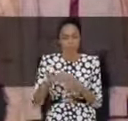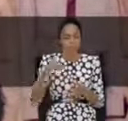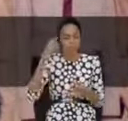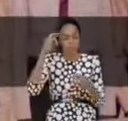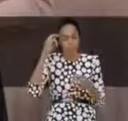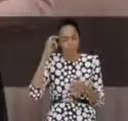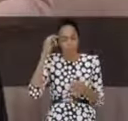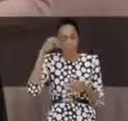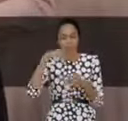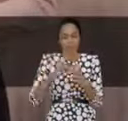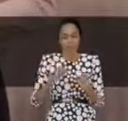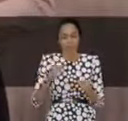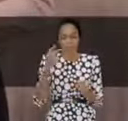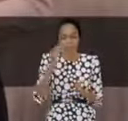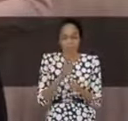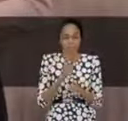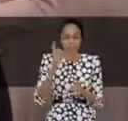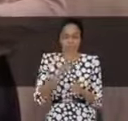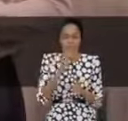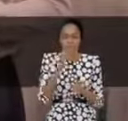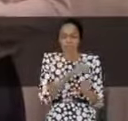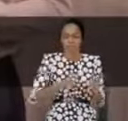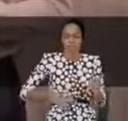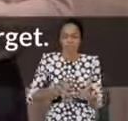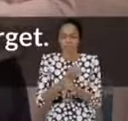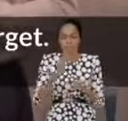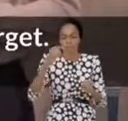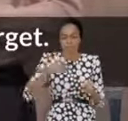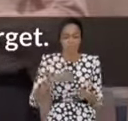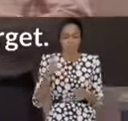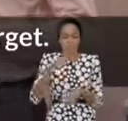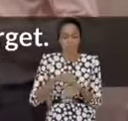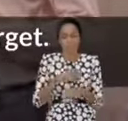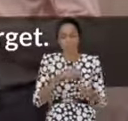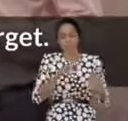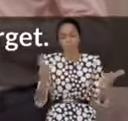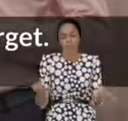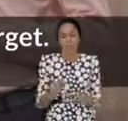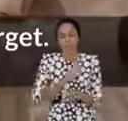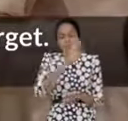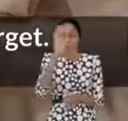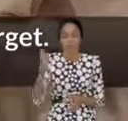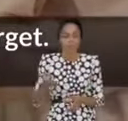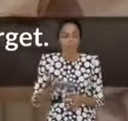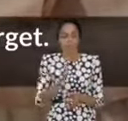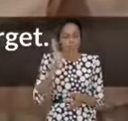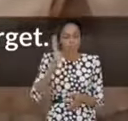see just where the Lord saved me. The time and place I never will